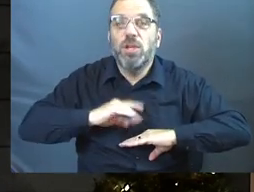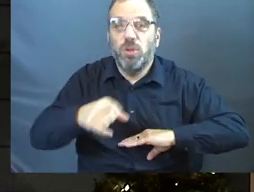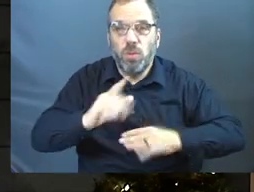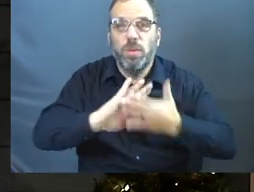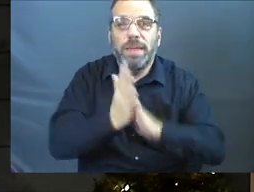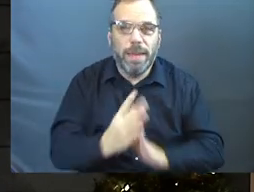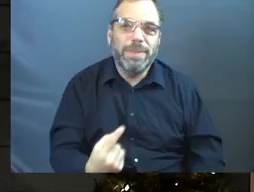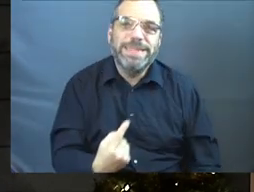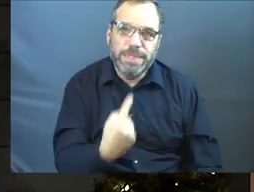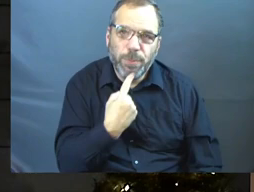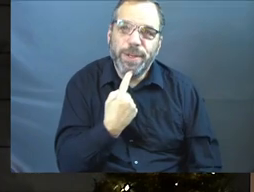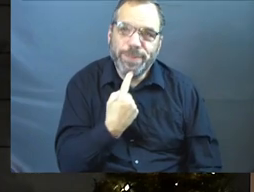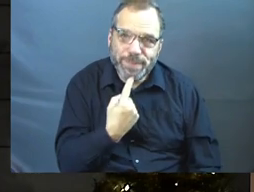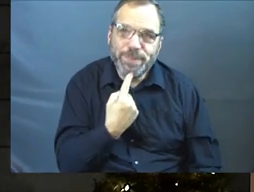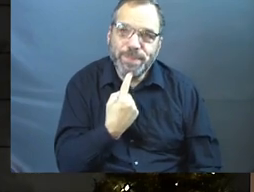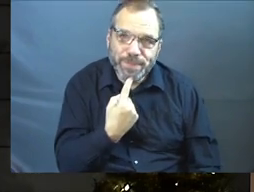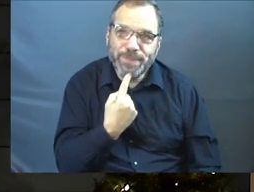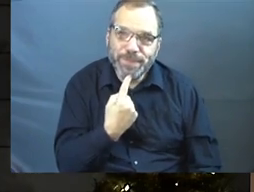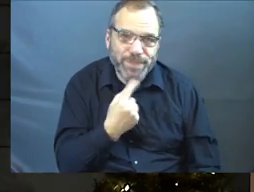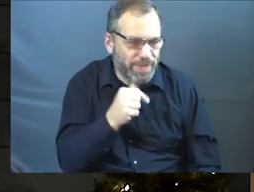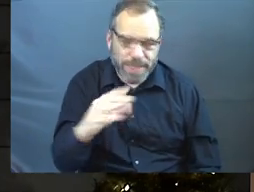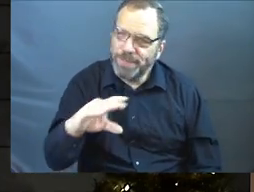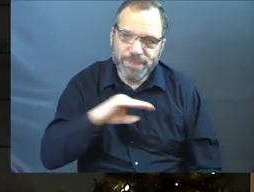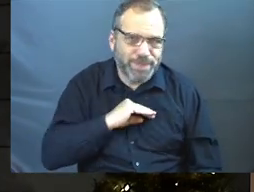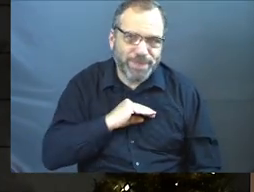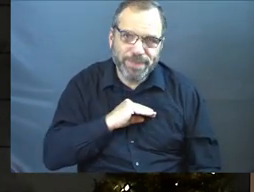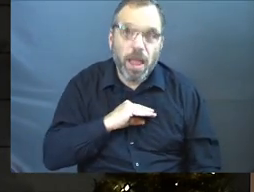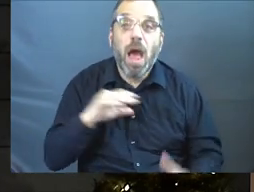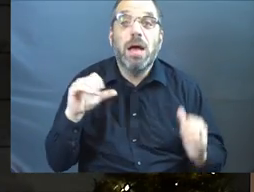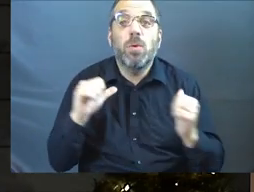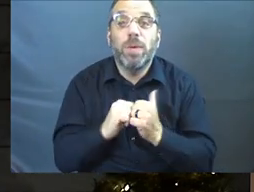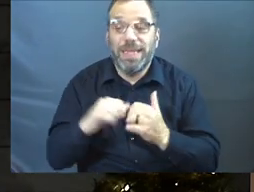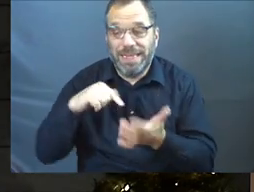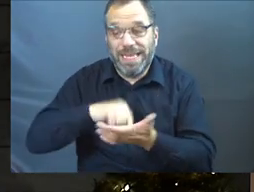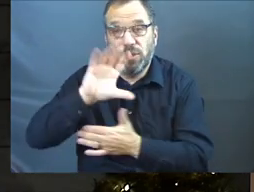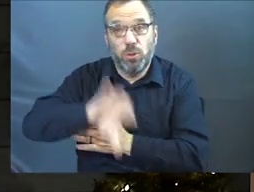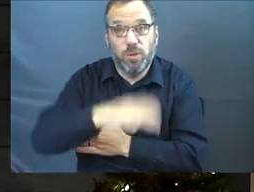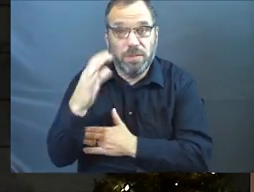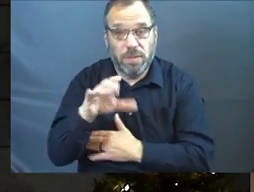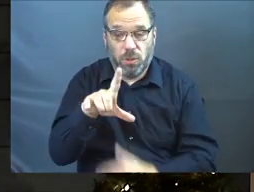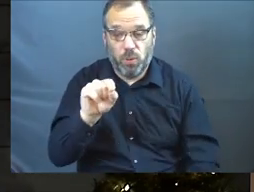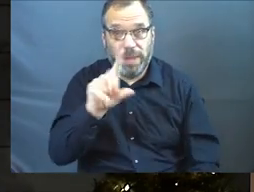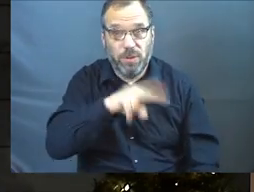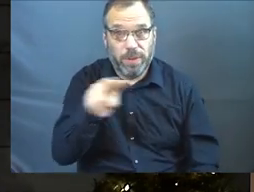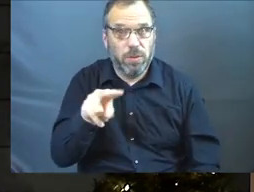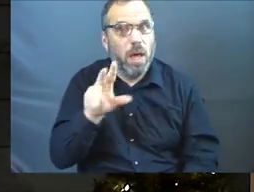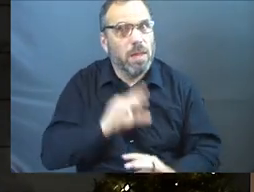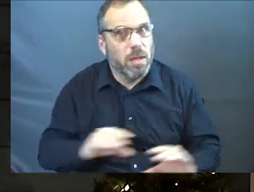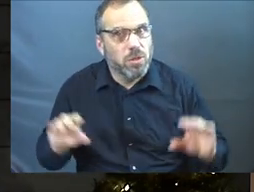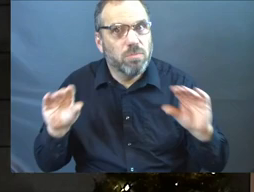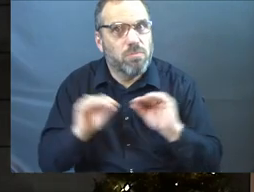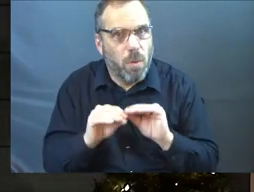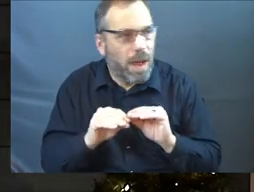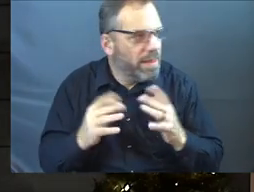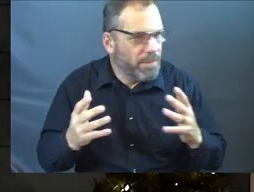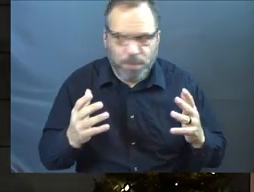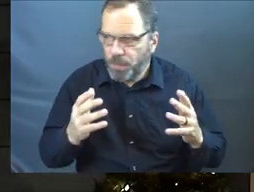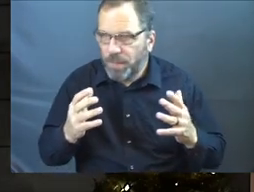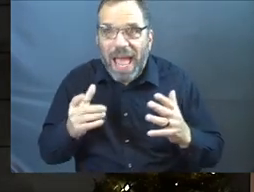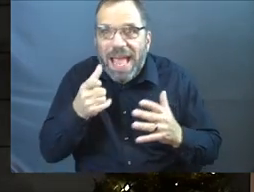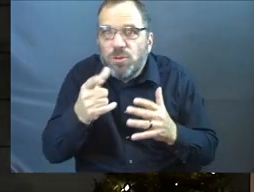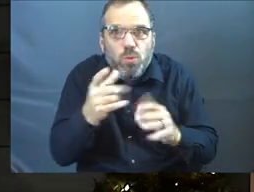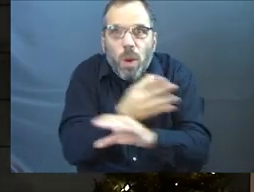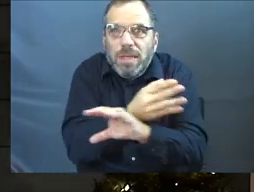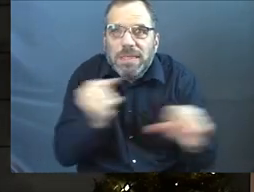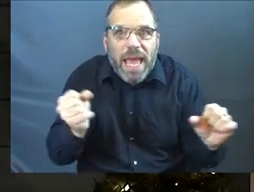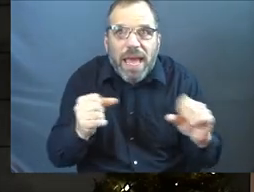disappointment. We will be left feeling unsatisfied. The same is true for this Christmas season. There is more here that I think even as followers